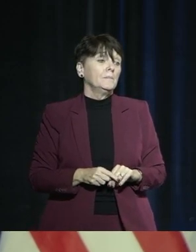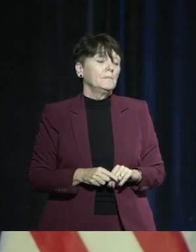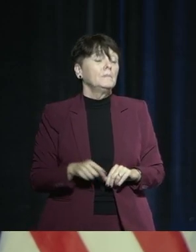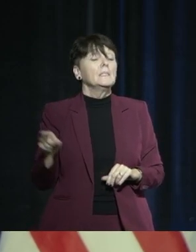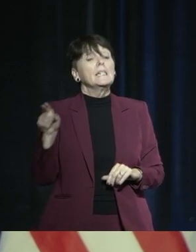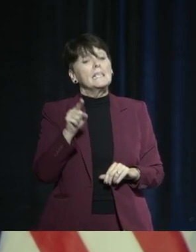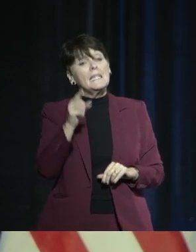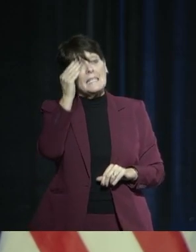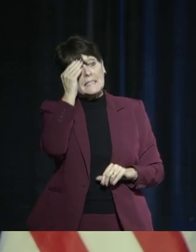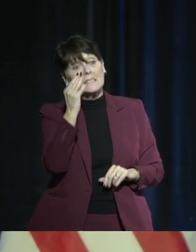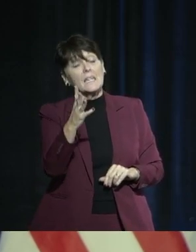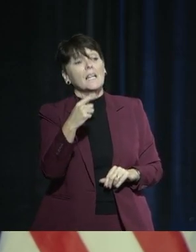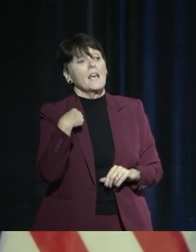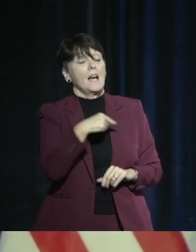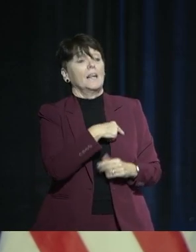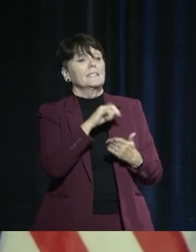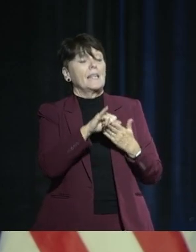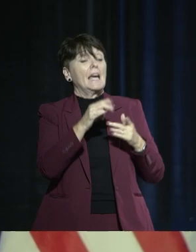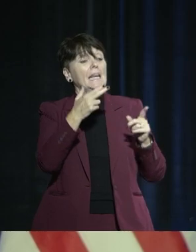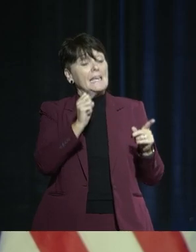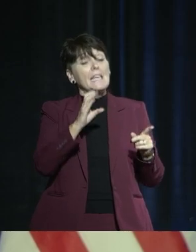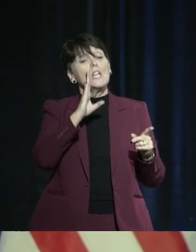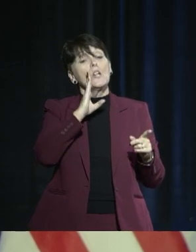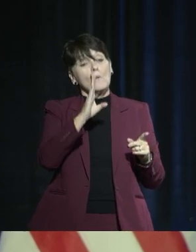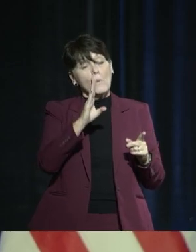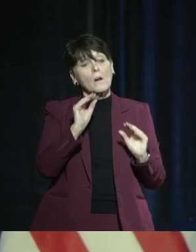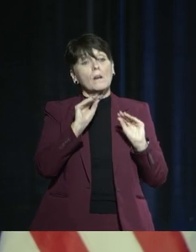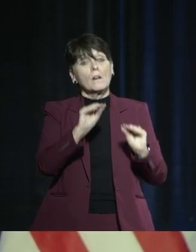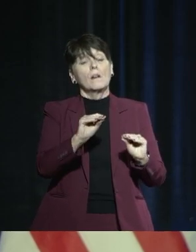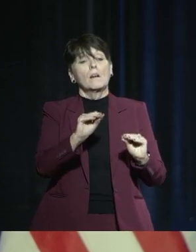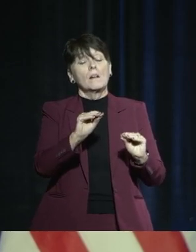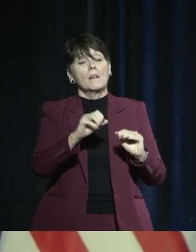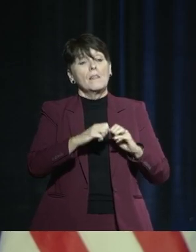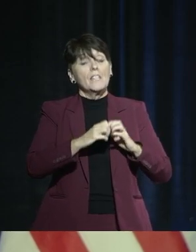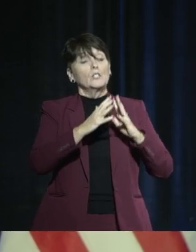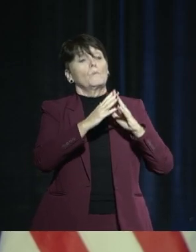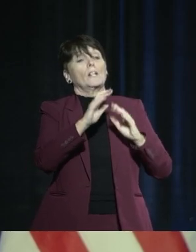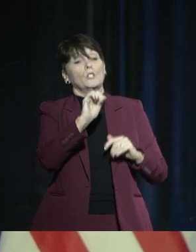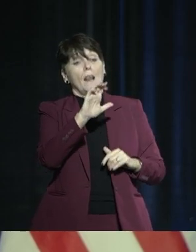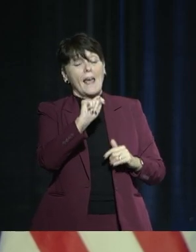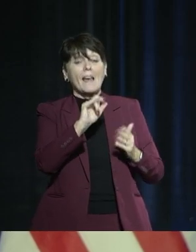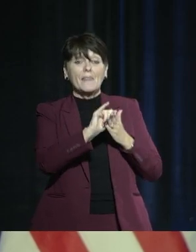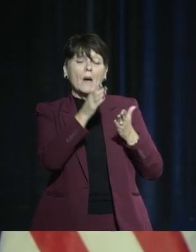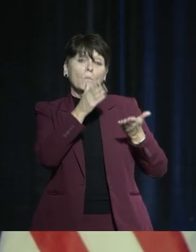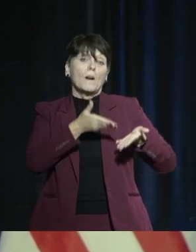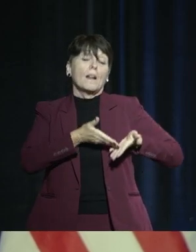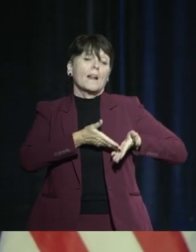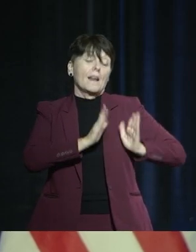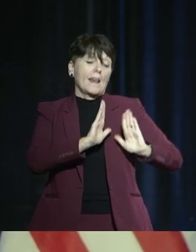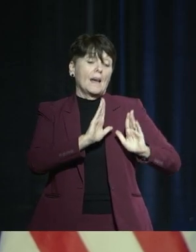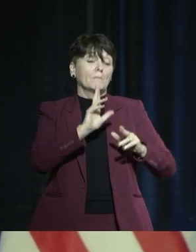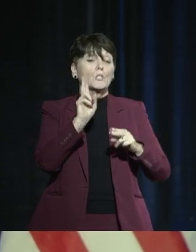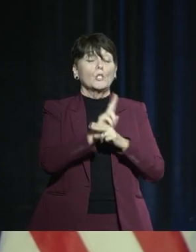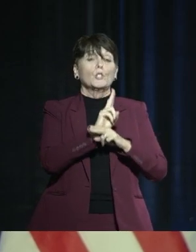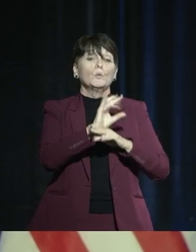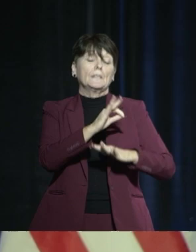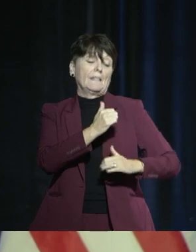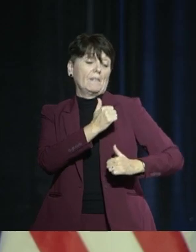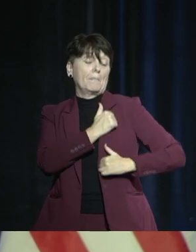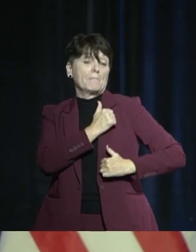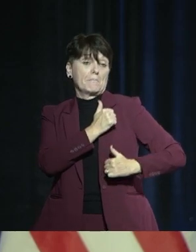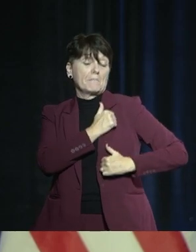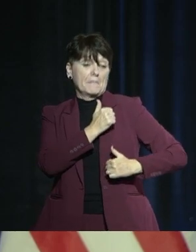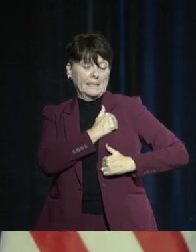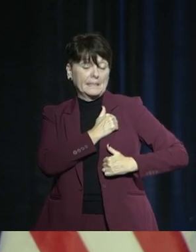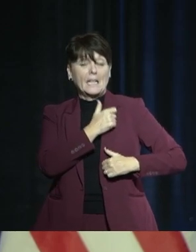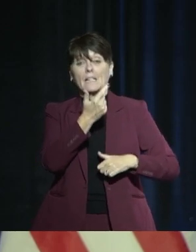He is telling us that he's going to invoke the Insurrection Act, which allows him to use the military to quell